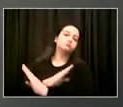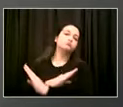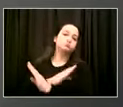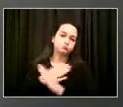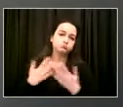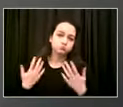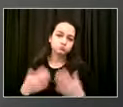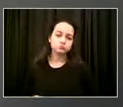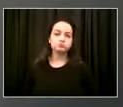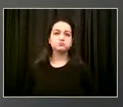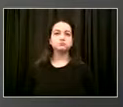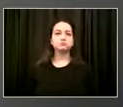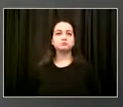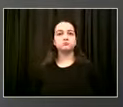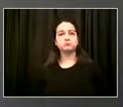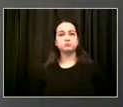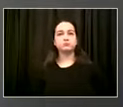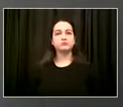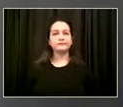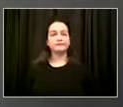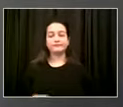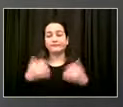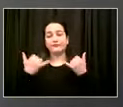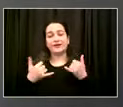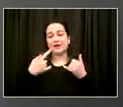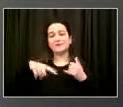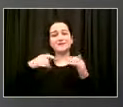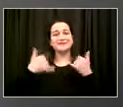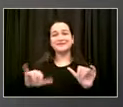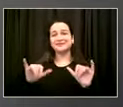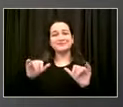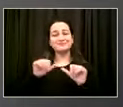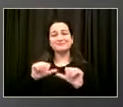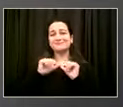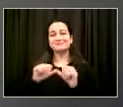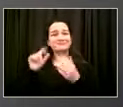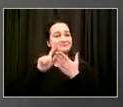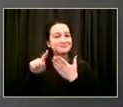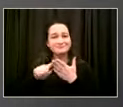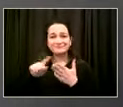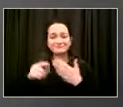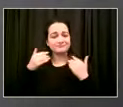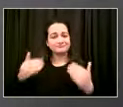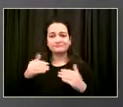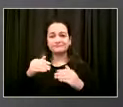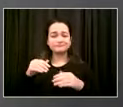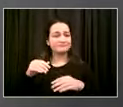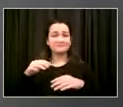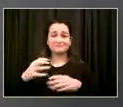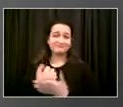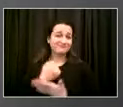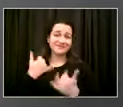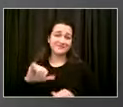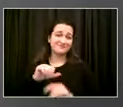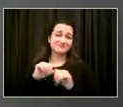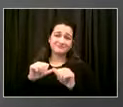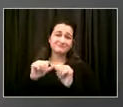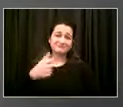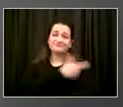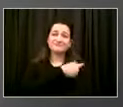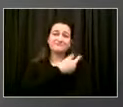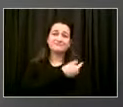people's antibody levels and watching for disease. And if it turns out that we all need a booster every